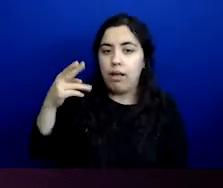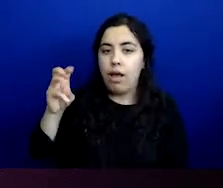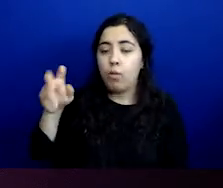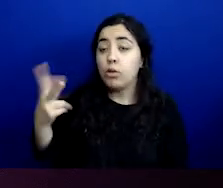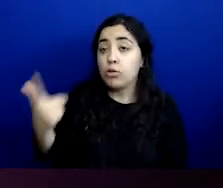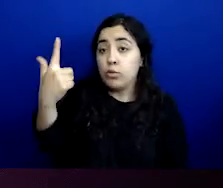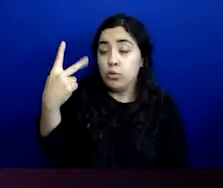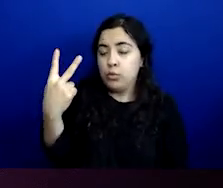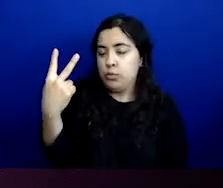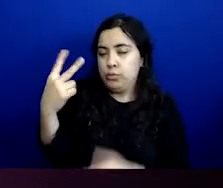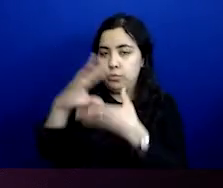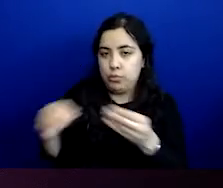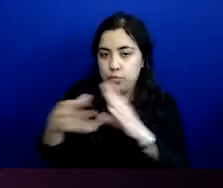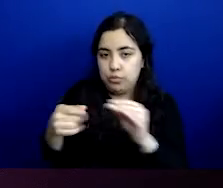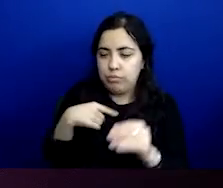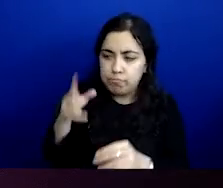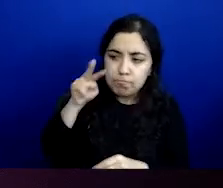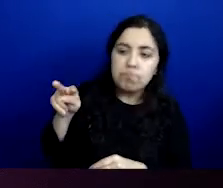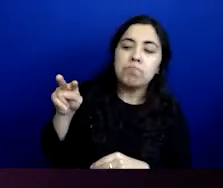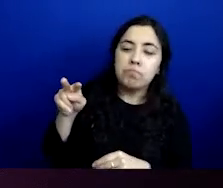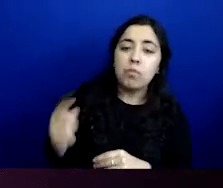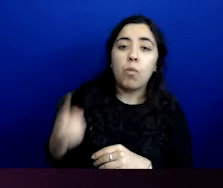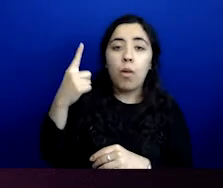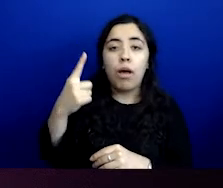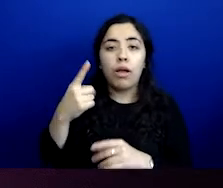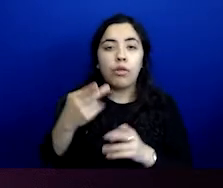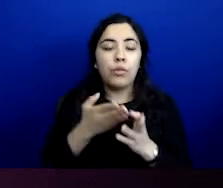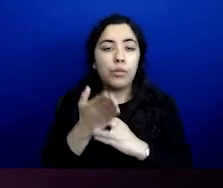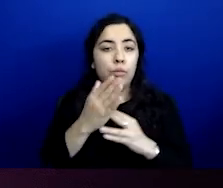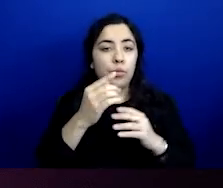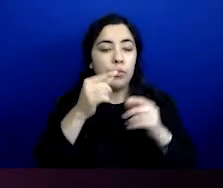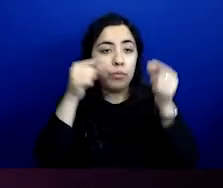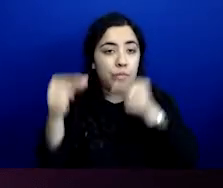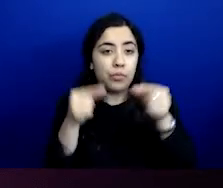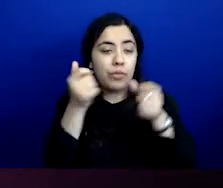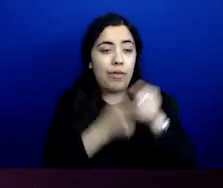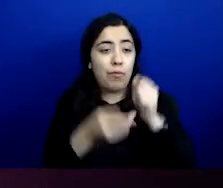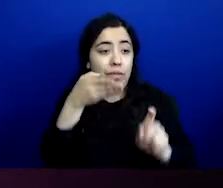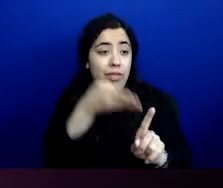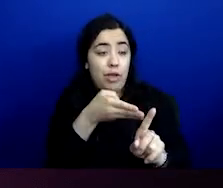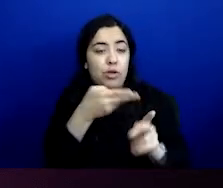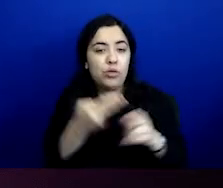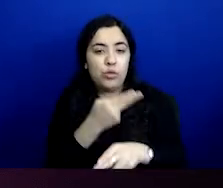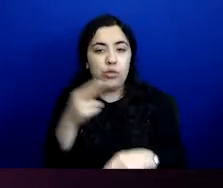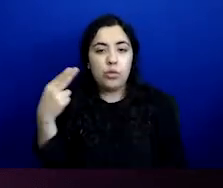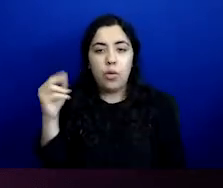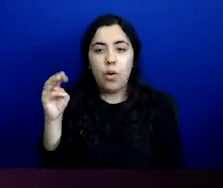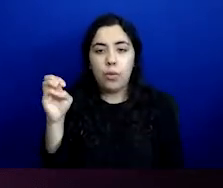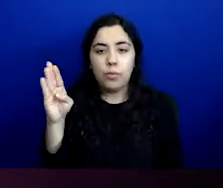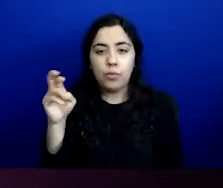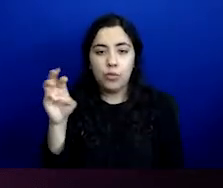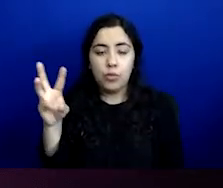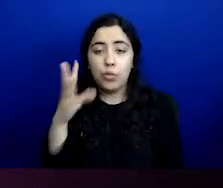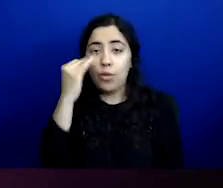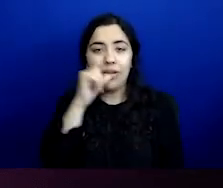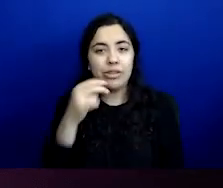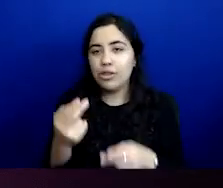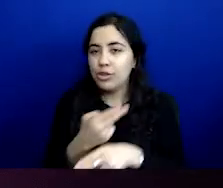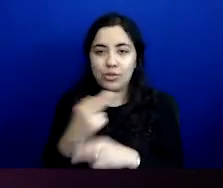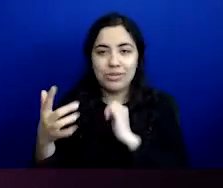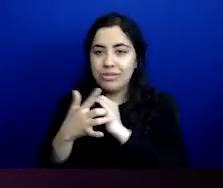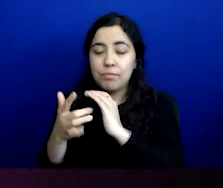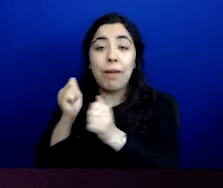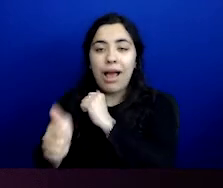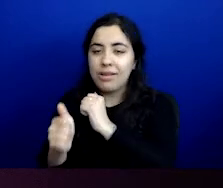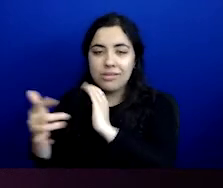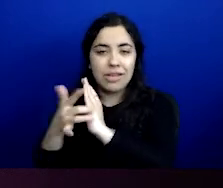them was him getting rejected at Google, where everyone there was using Homebrew because he didn't pass the technical interview, and he was